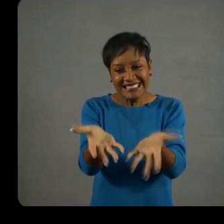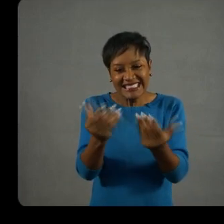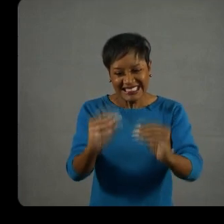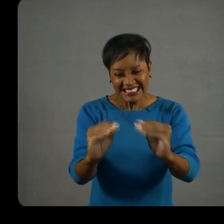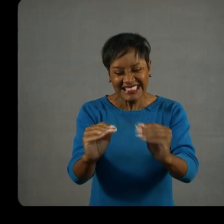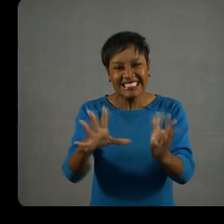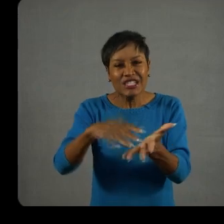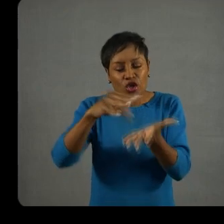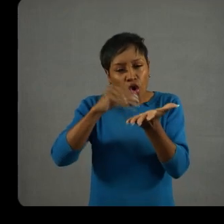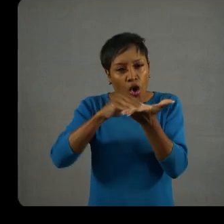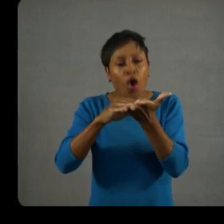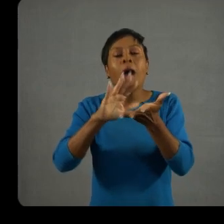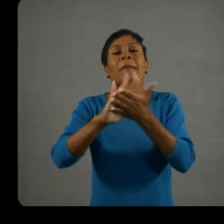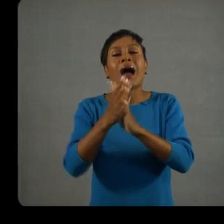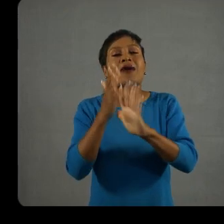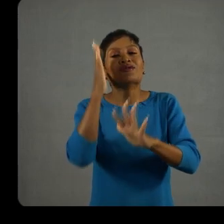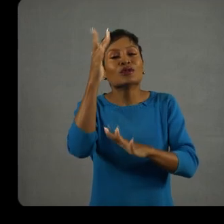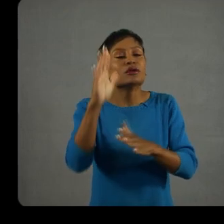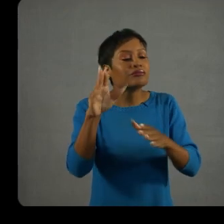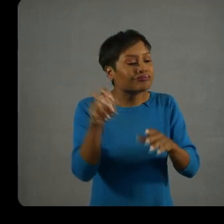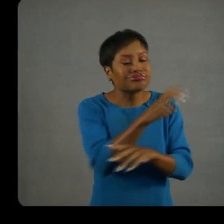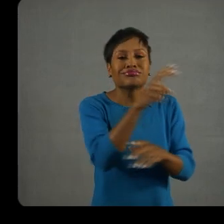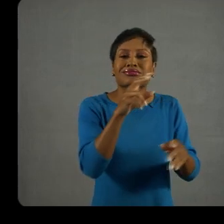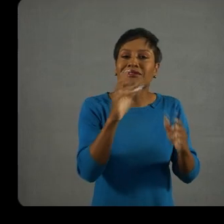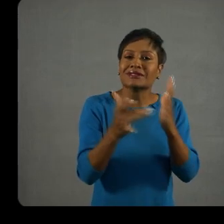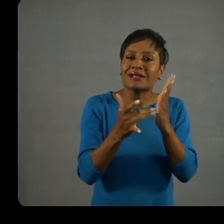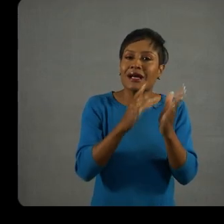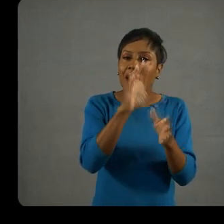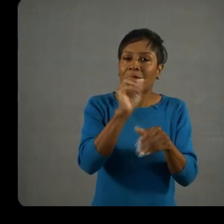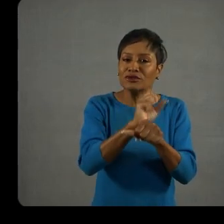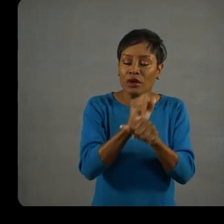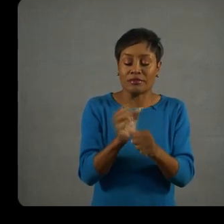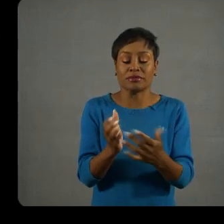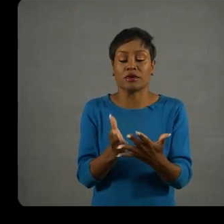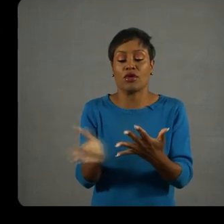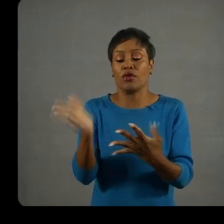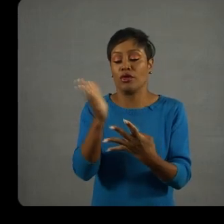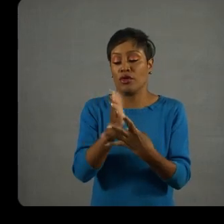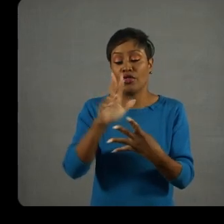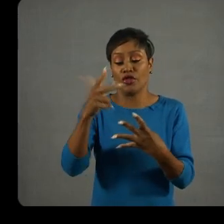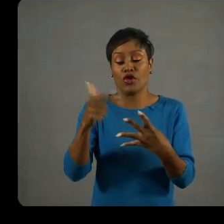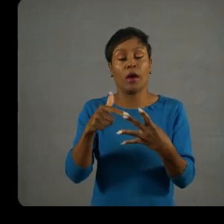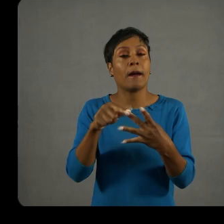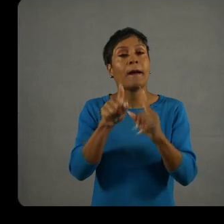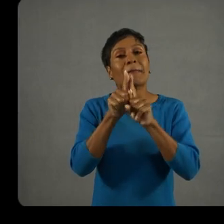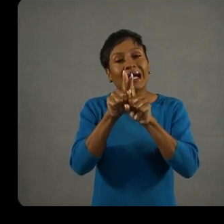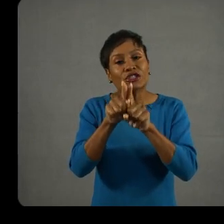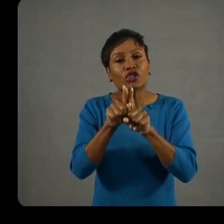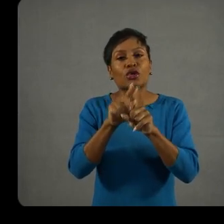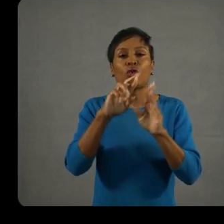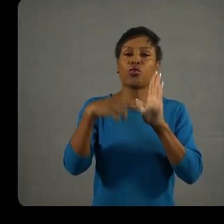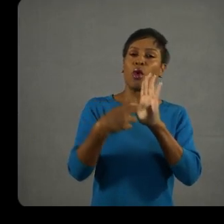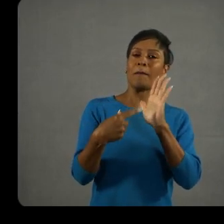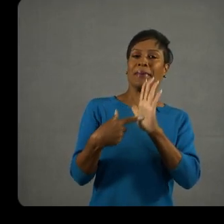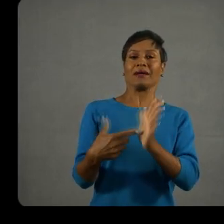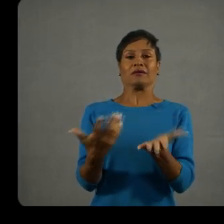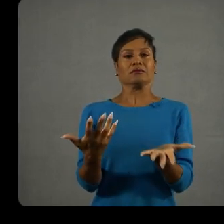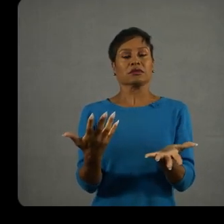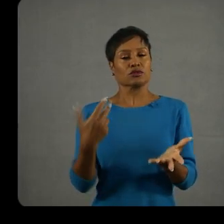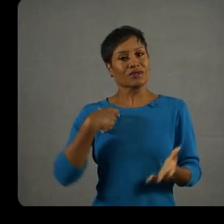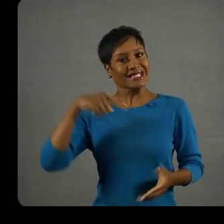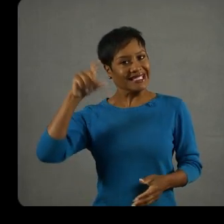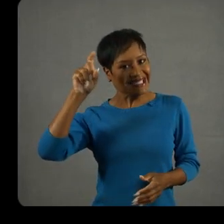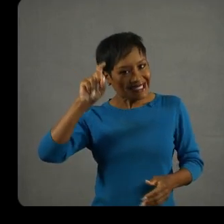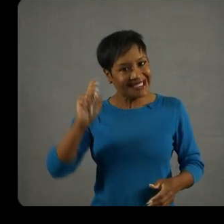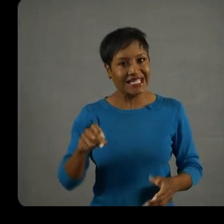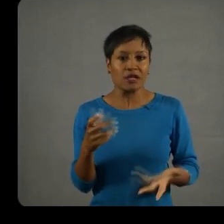to come to jobs in various tech companies. Number 3 is mentoring and role models. You know, we need to